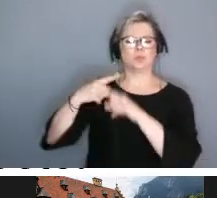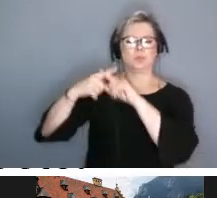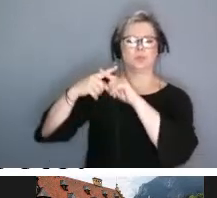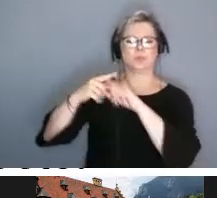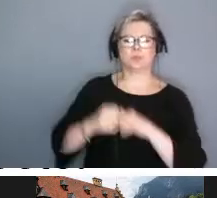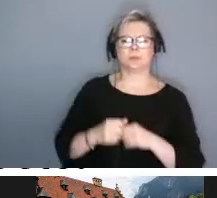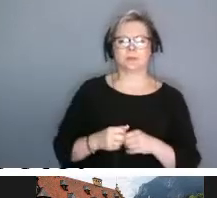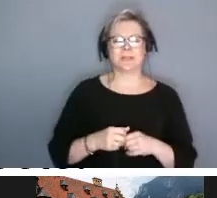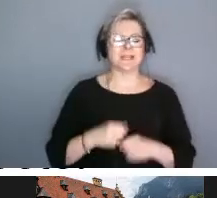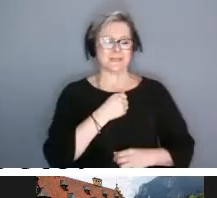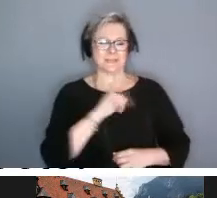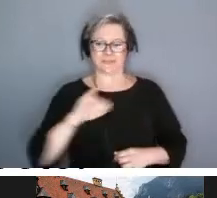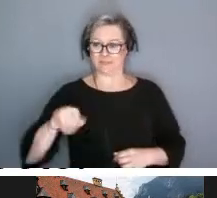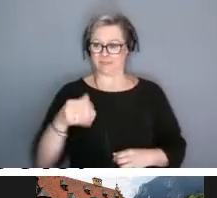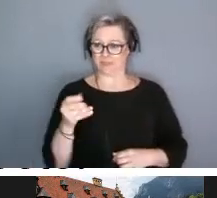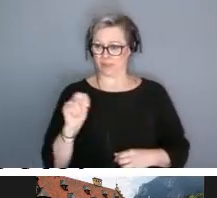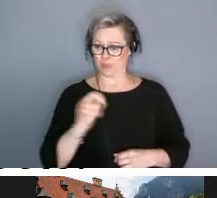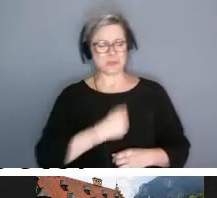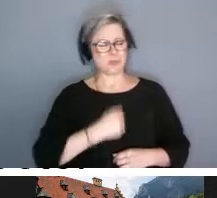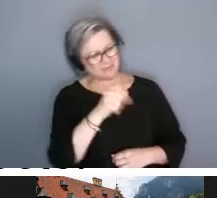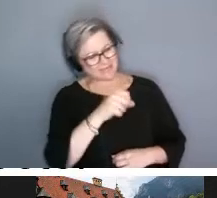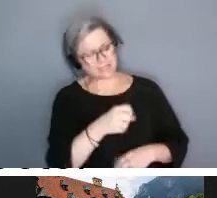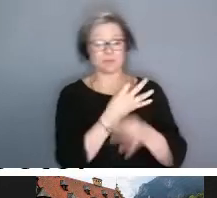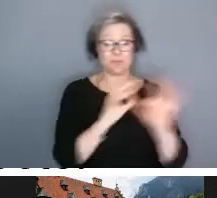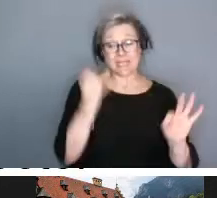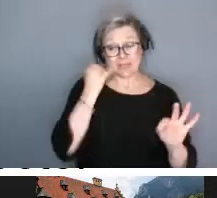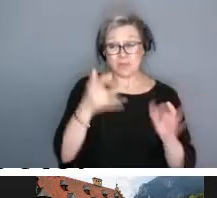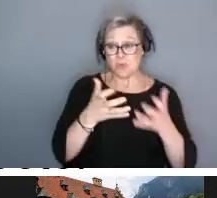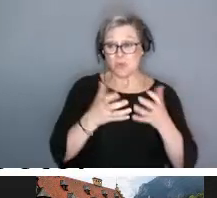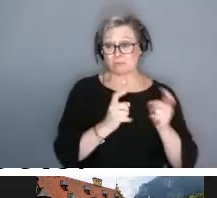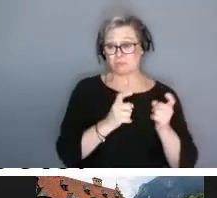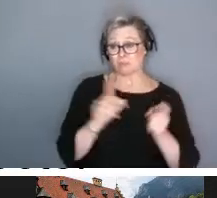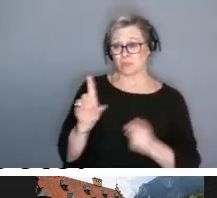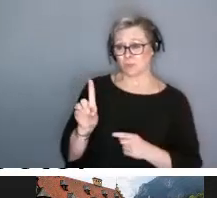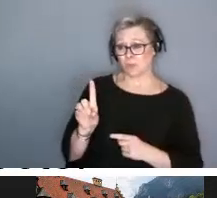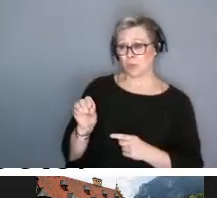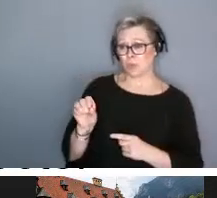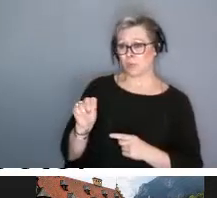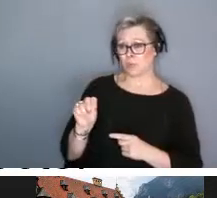Sorry, yes, it's free. You can make a donation if you would like to, and